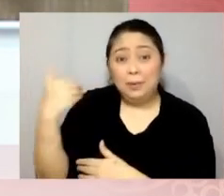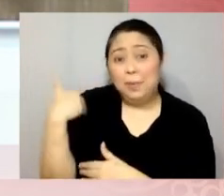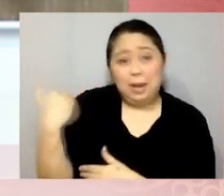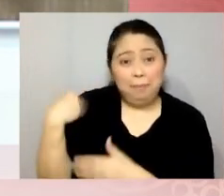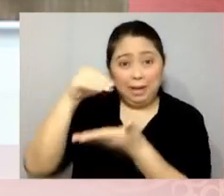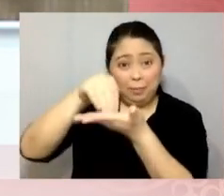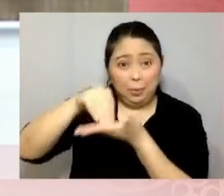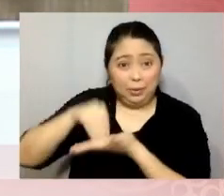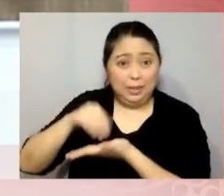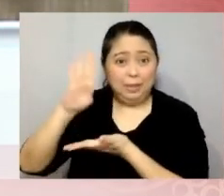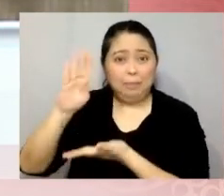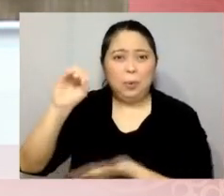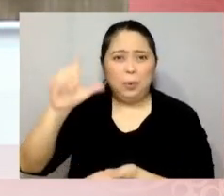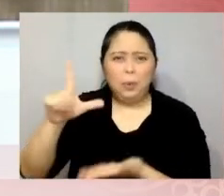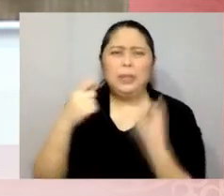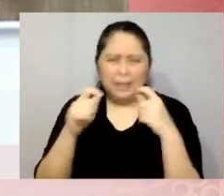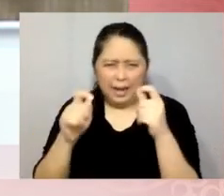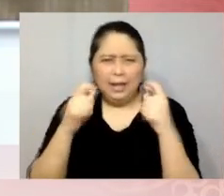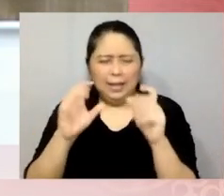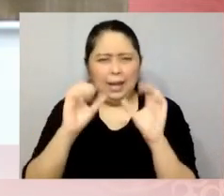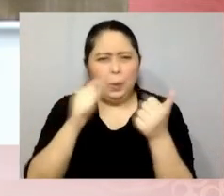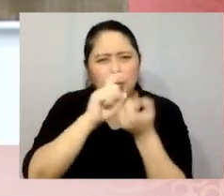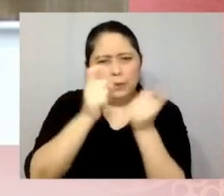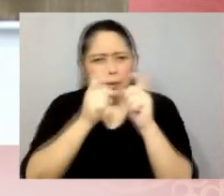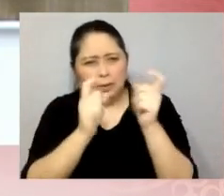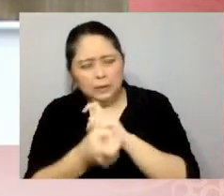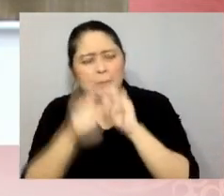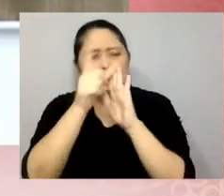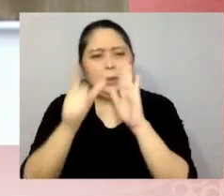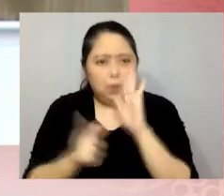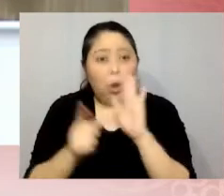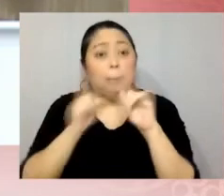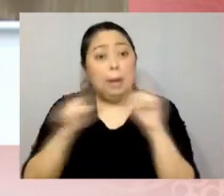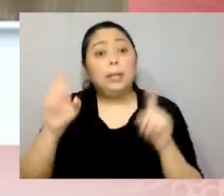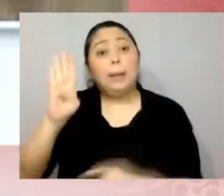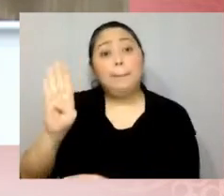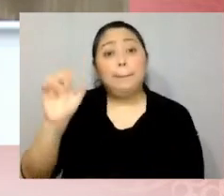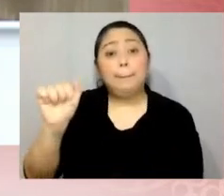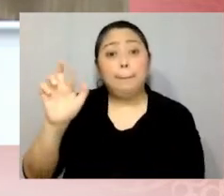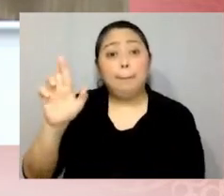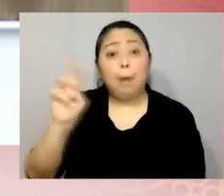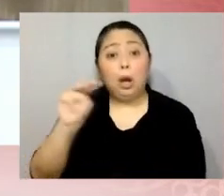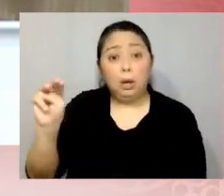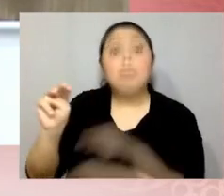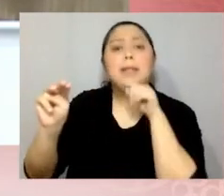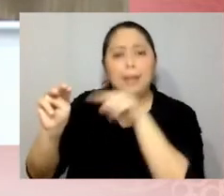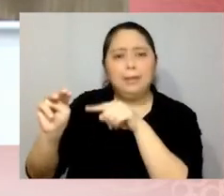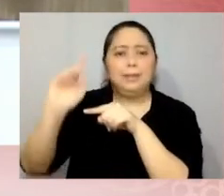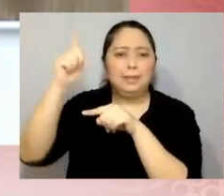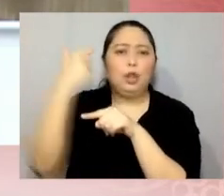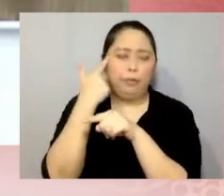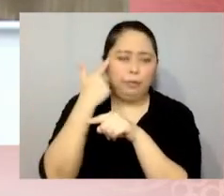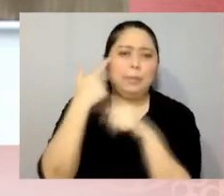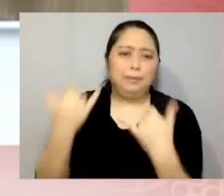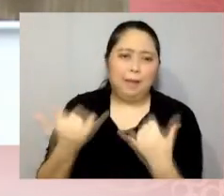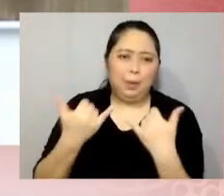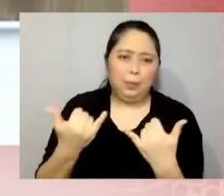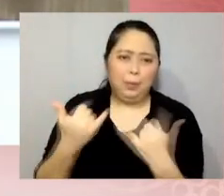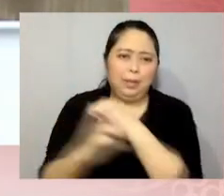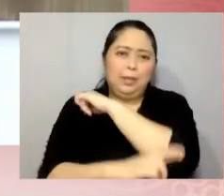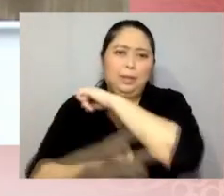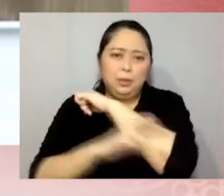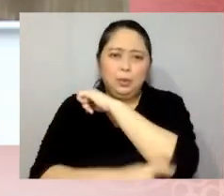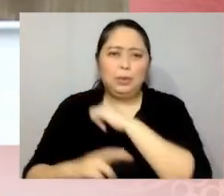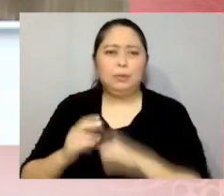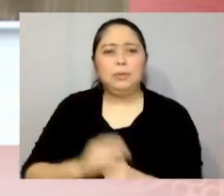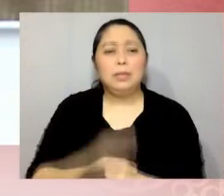of laws, but we already consider the Bangsamoro Autonomous Region in Muslim Mindanao as our government. That's why we are so